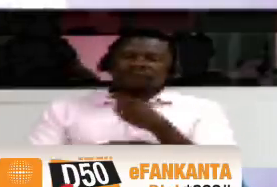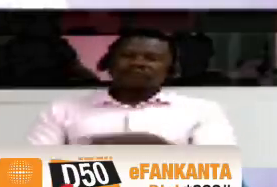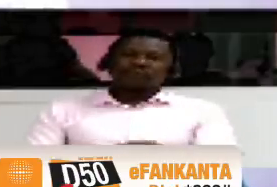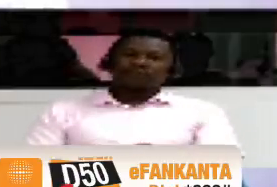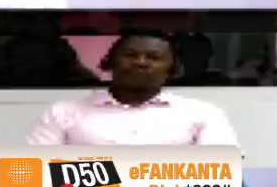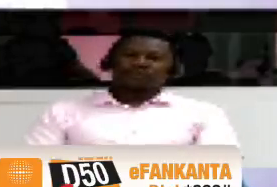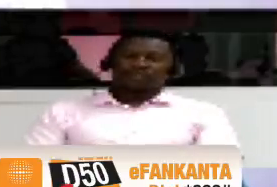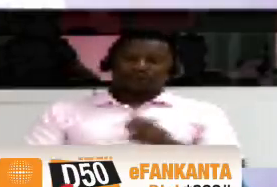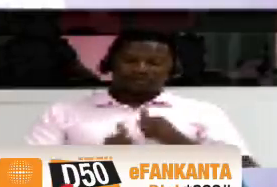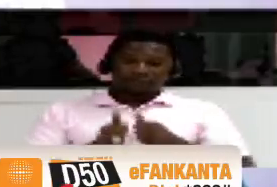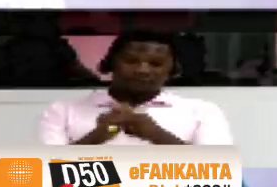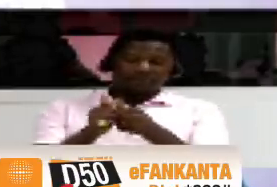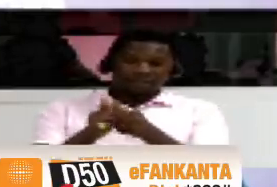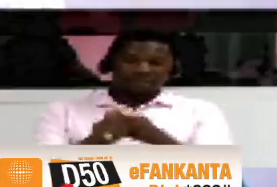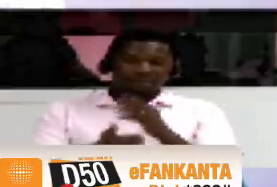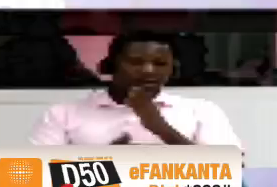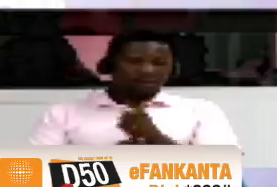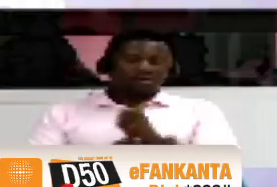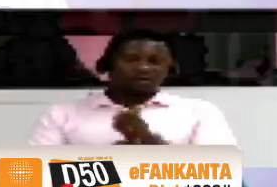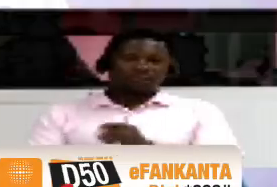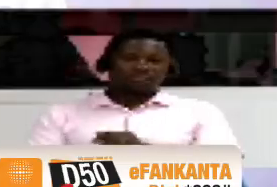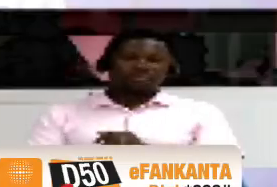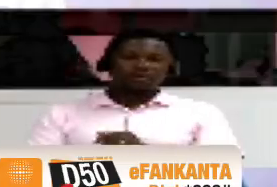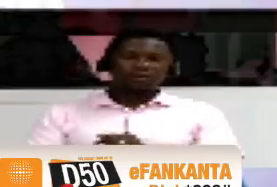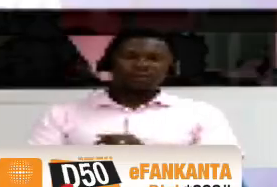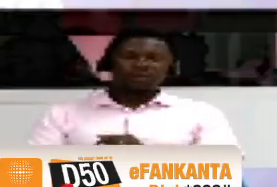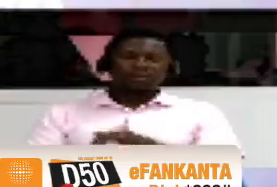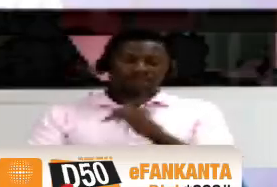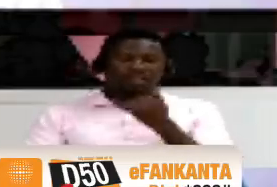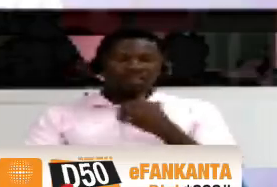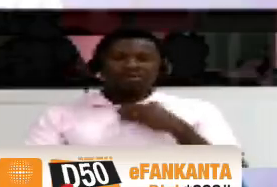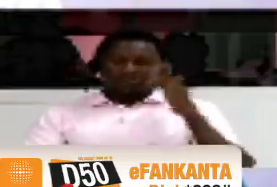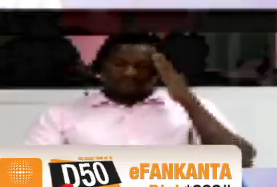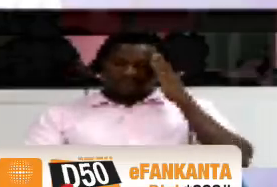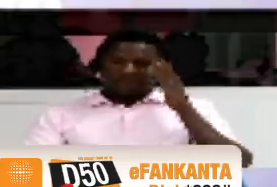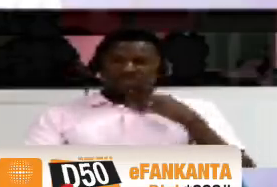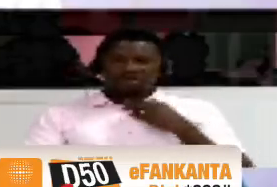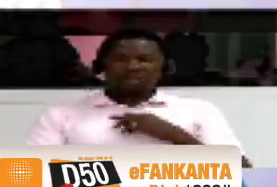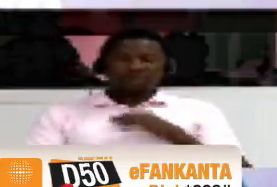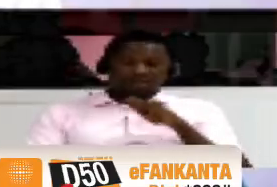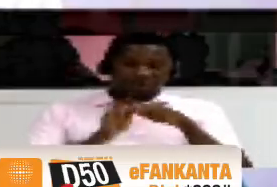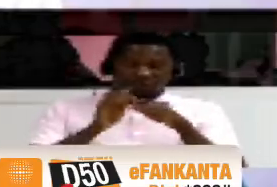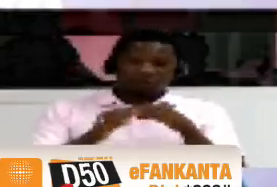Following the assurances? I would say I had the impression that steps would be taken.